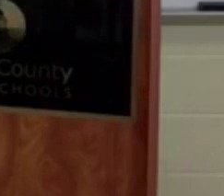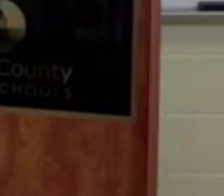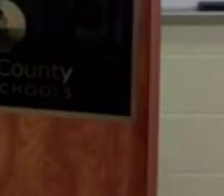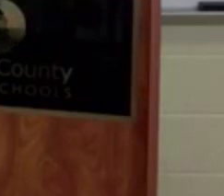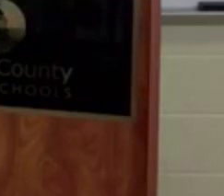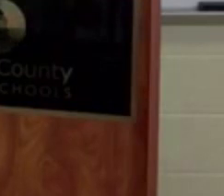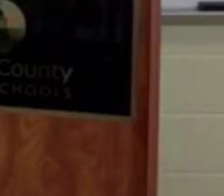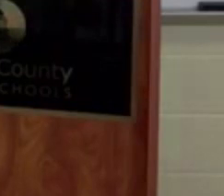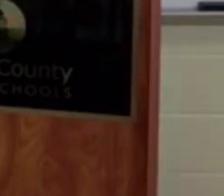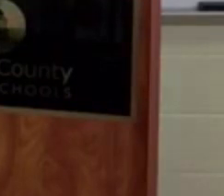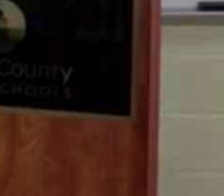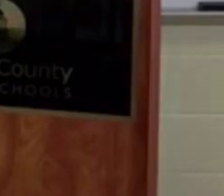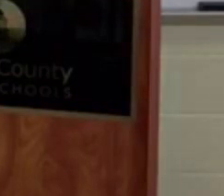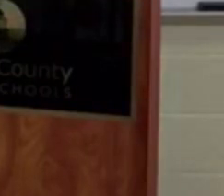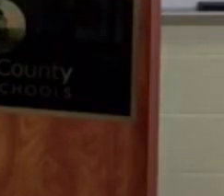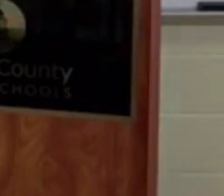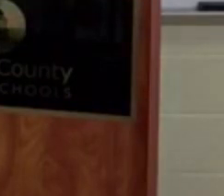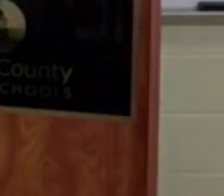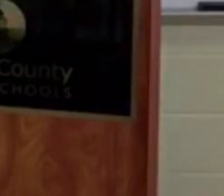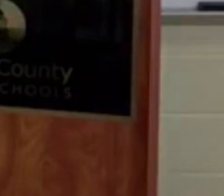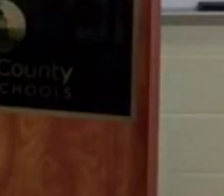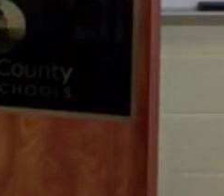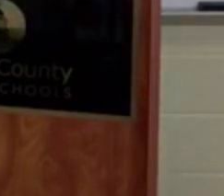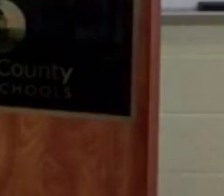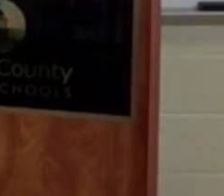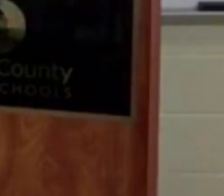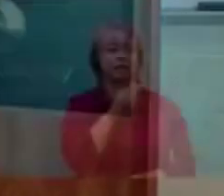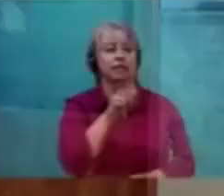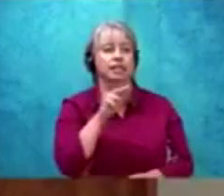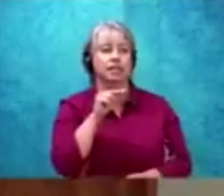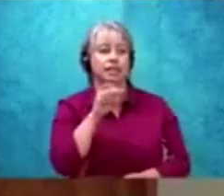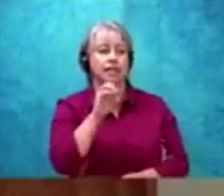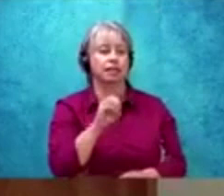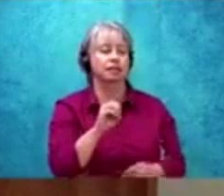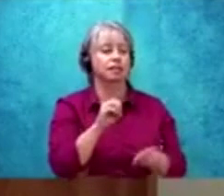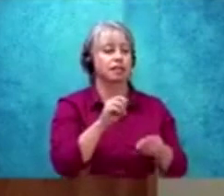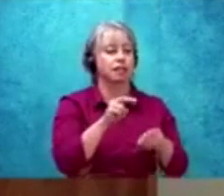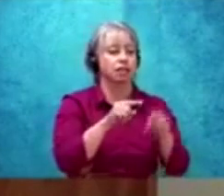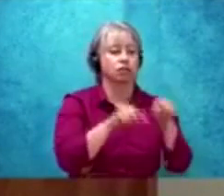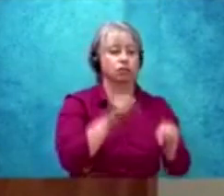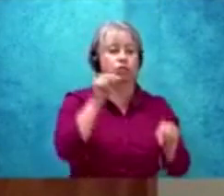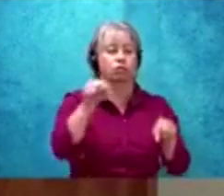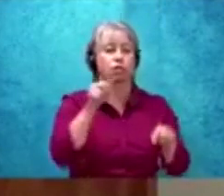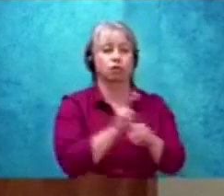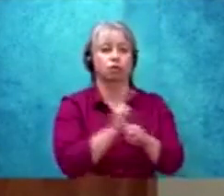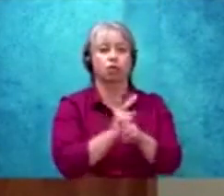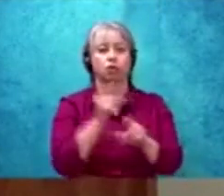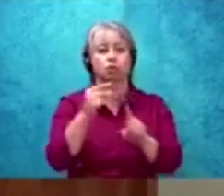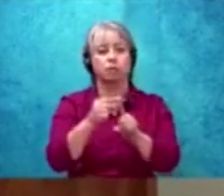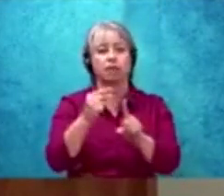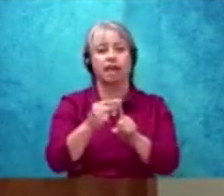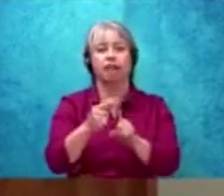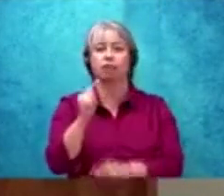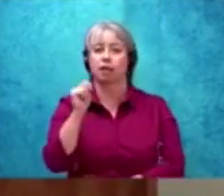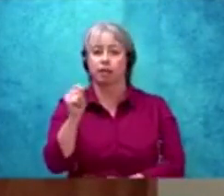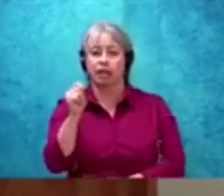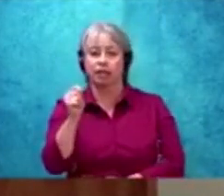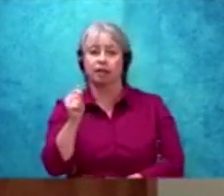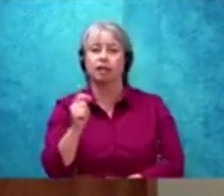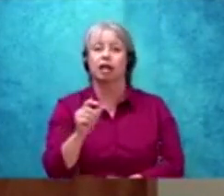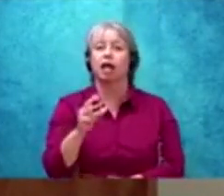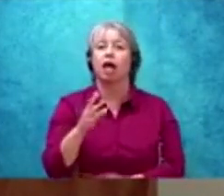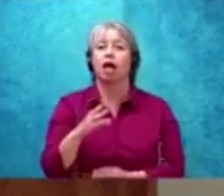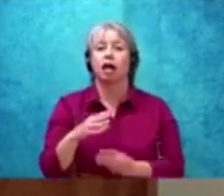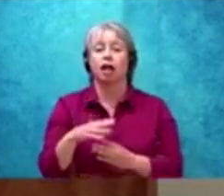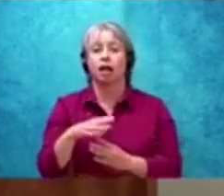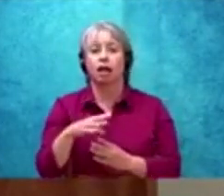distance between two points on a coordinate plane using the Pythagorean theorem. Optional materials that you may want to have on hand for